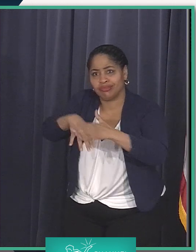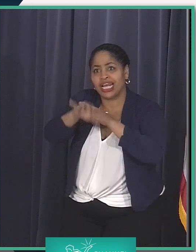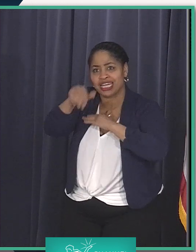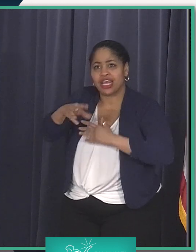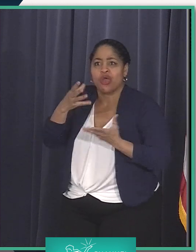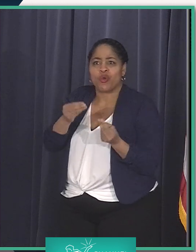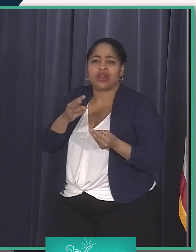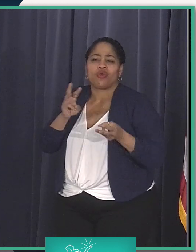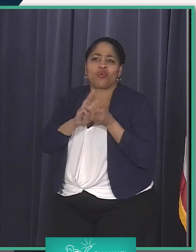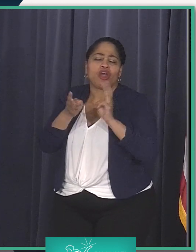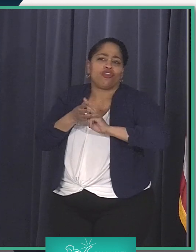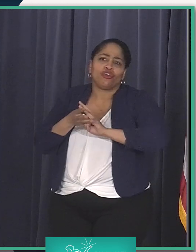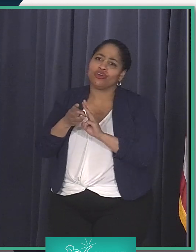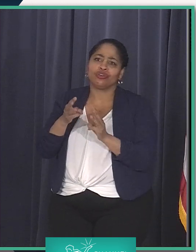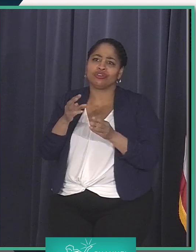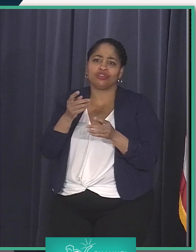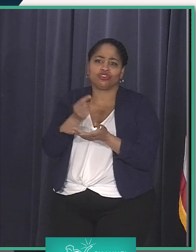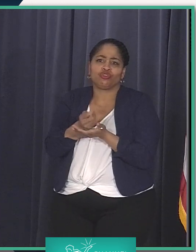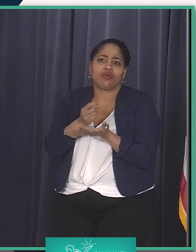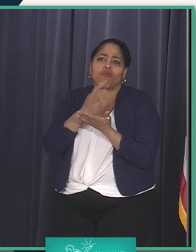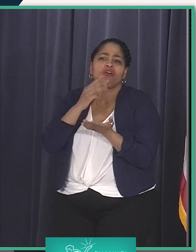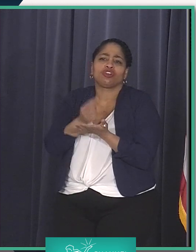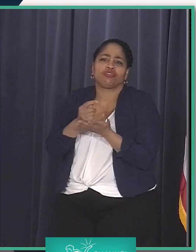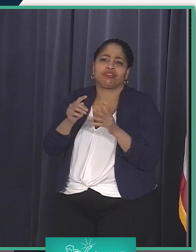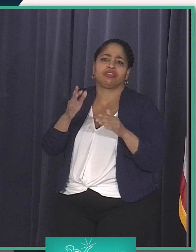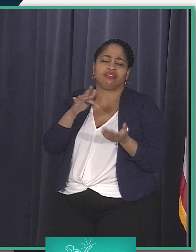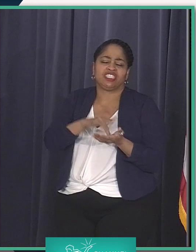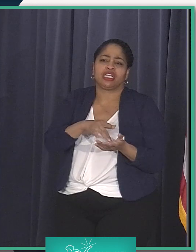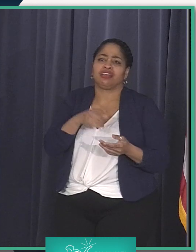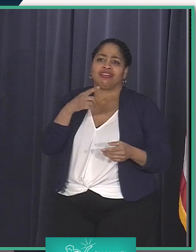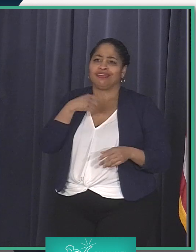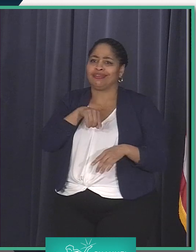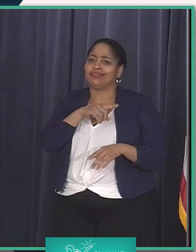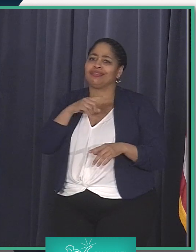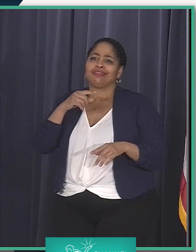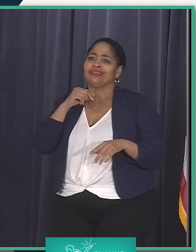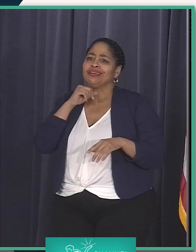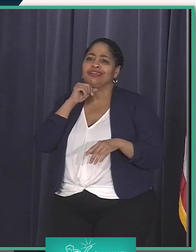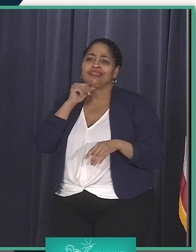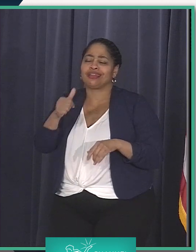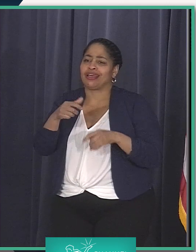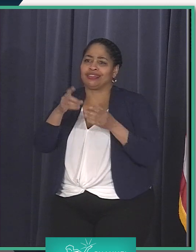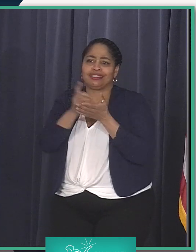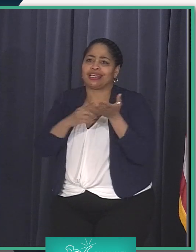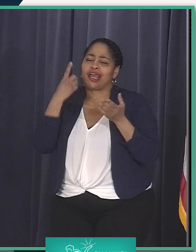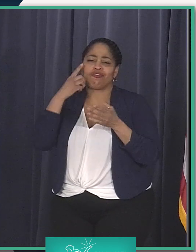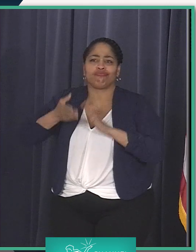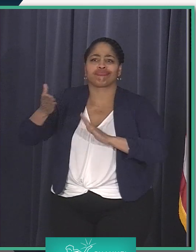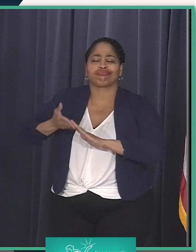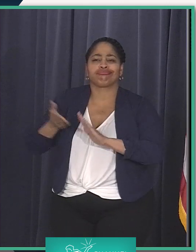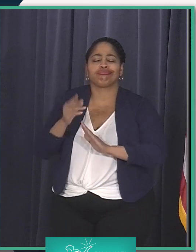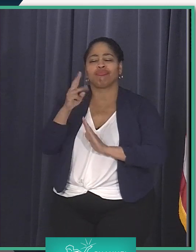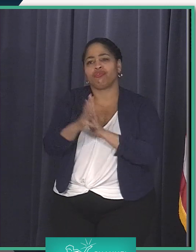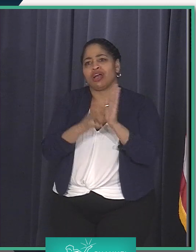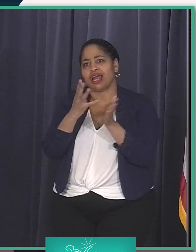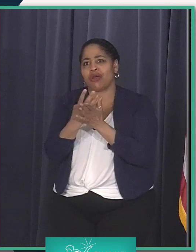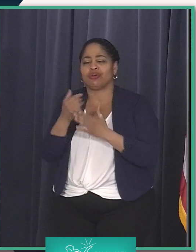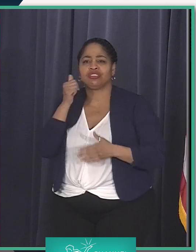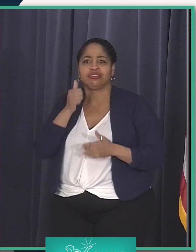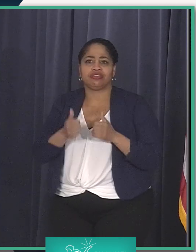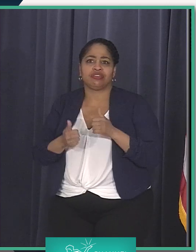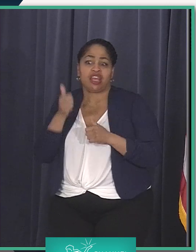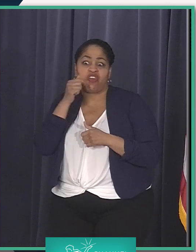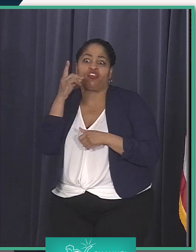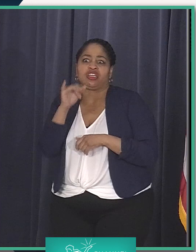The pumps are not designed to work 24 hours on multiple days of the week. The tubes are filled